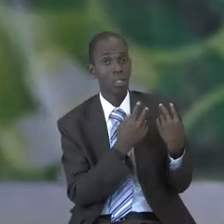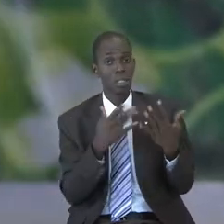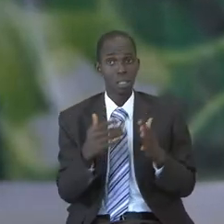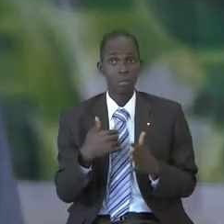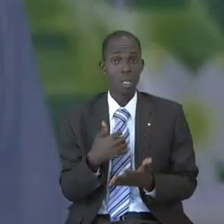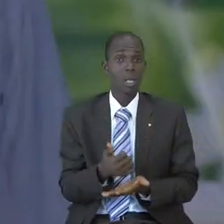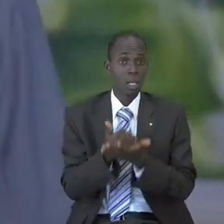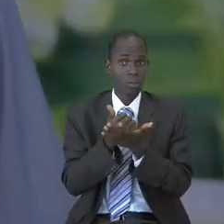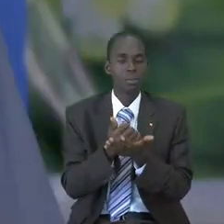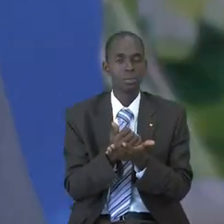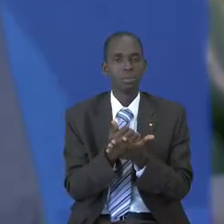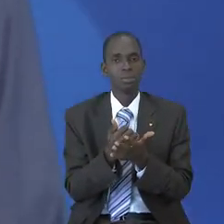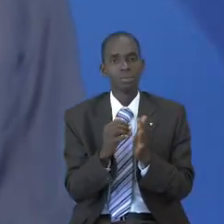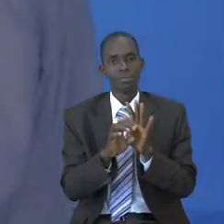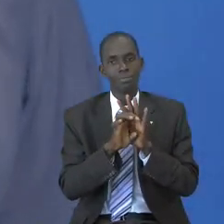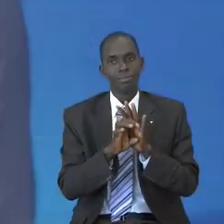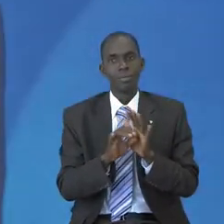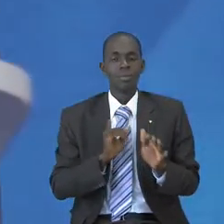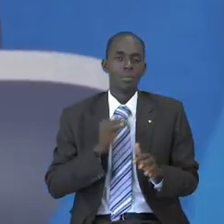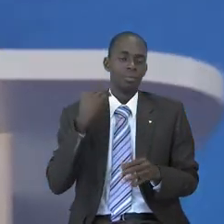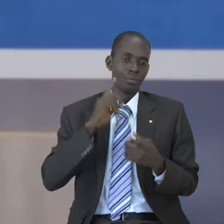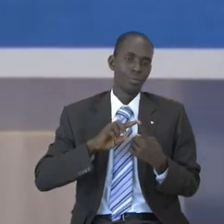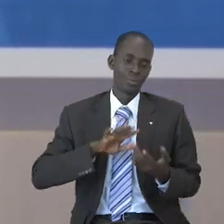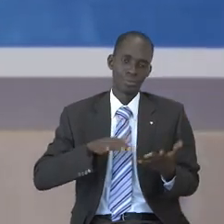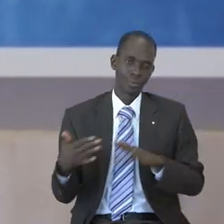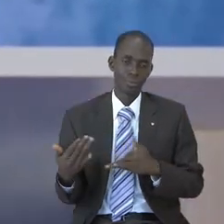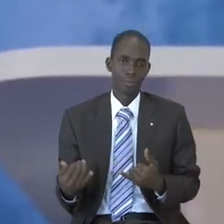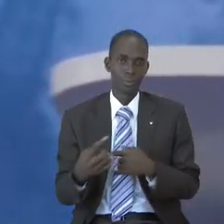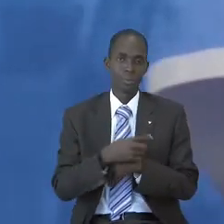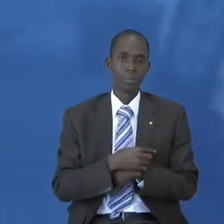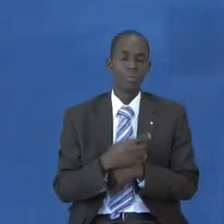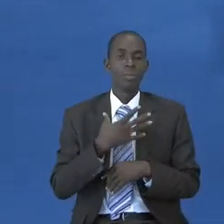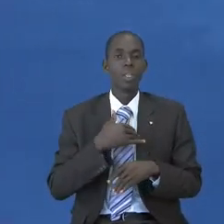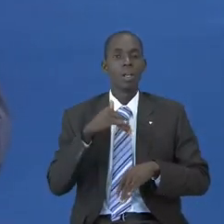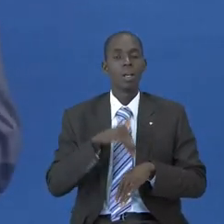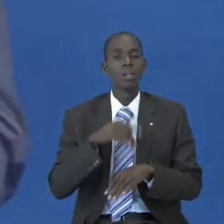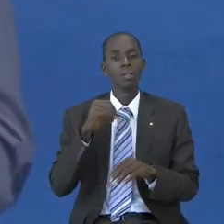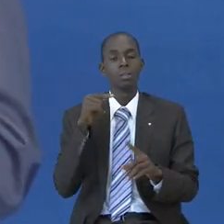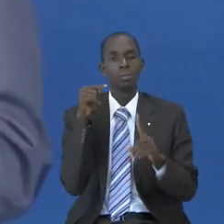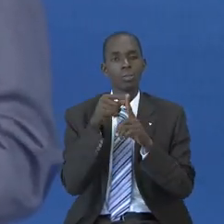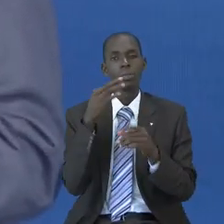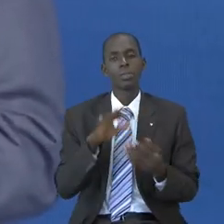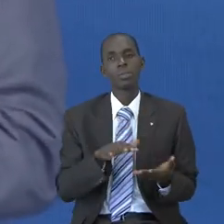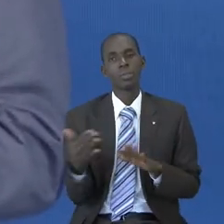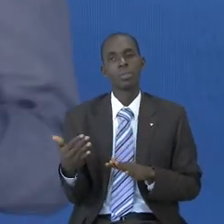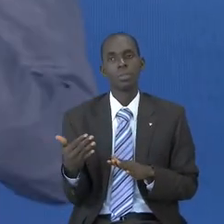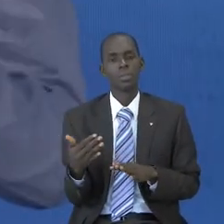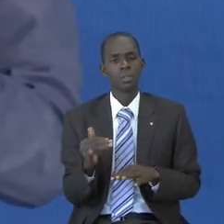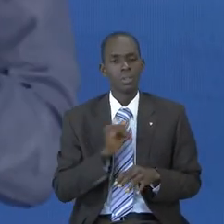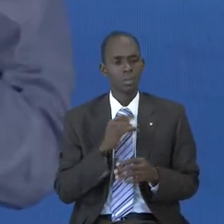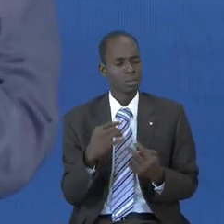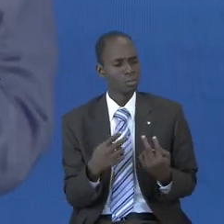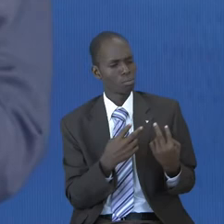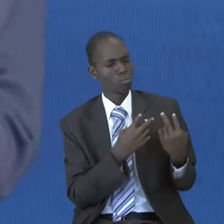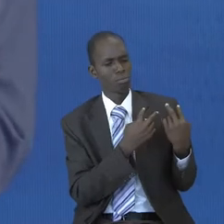say I was to die today, and then at the point of death, what do I remember? I remember